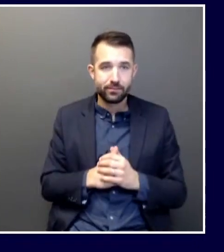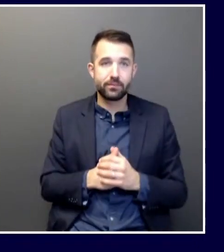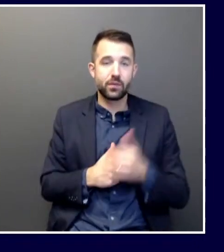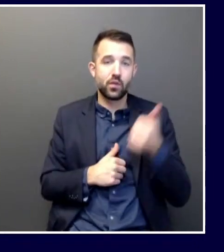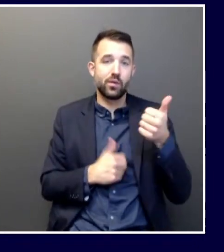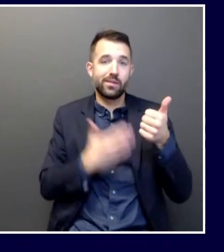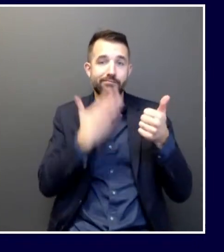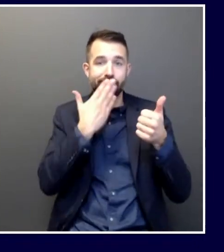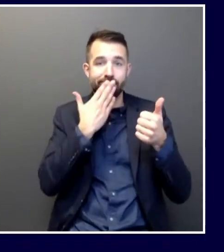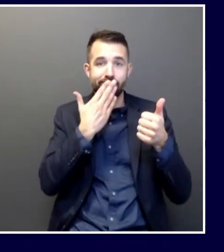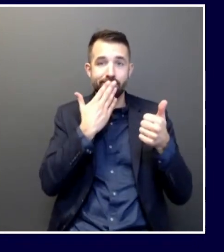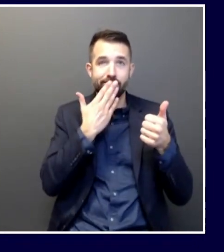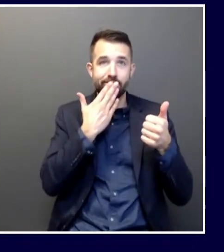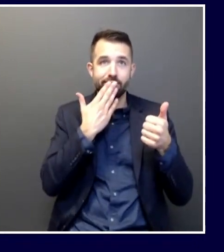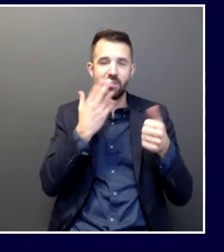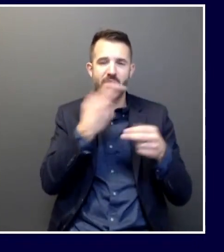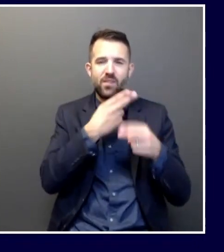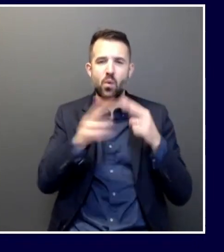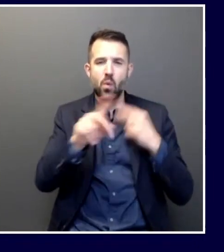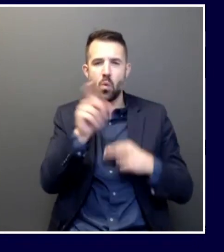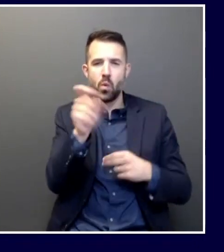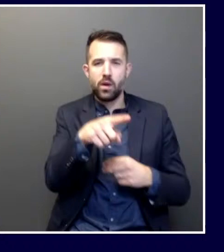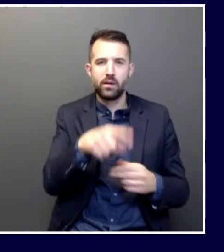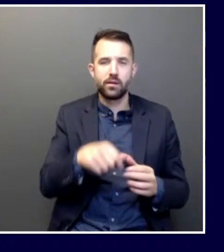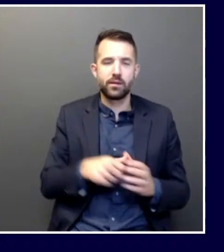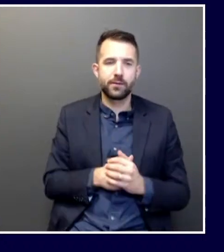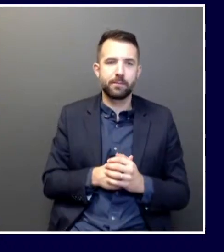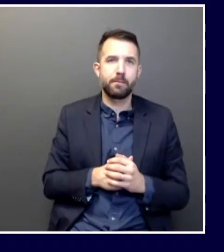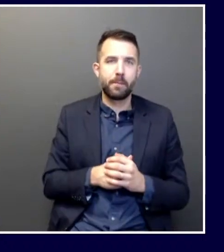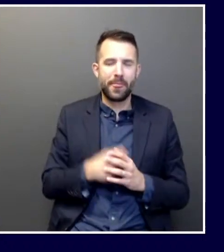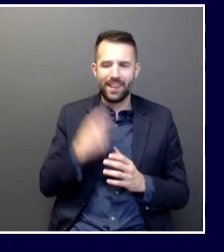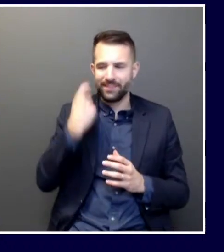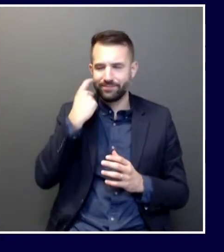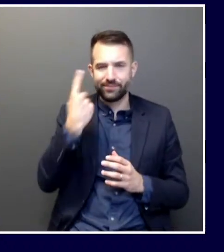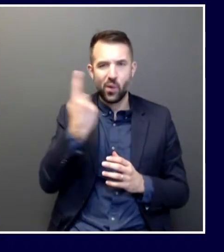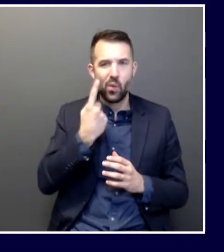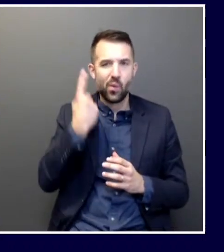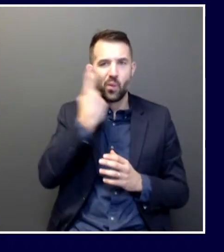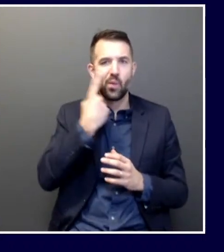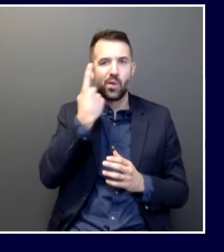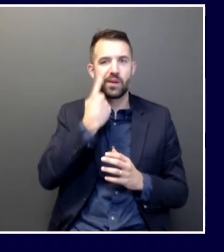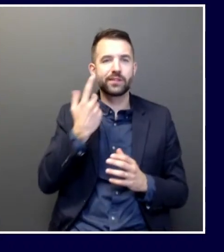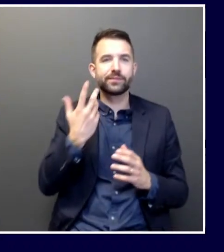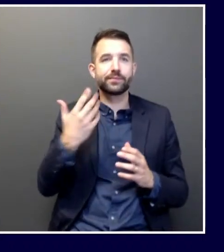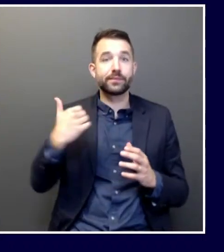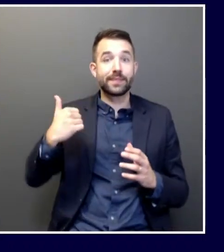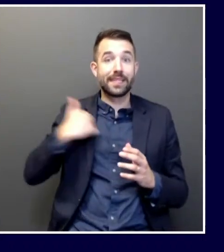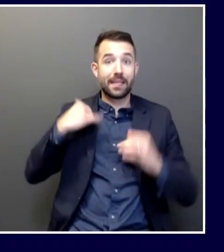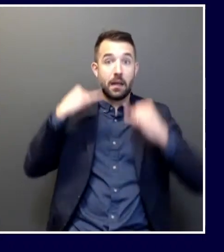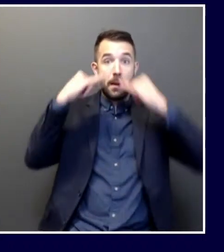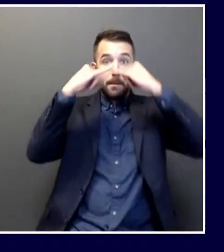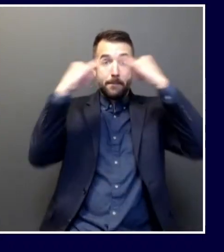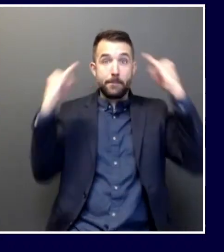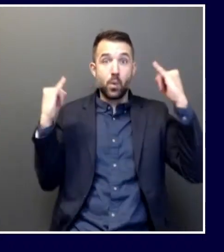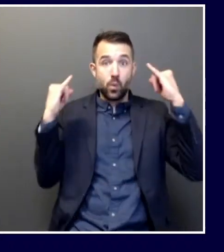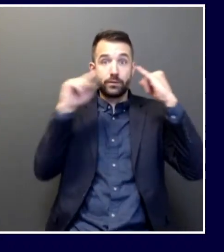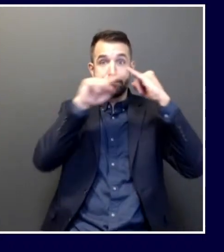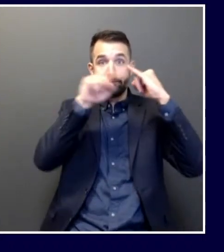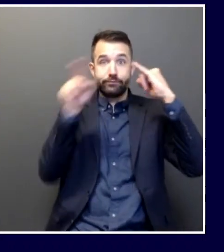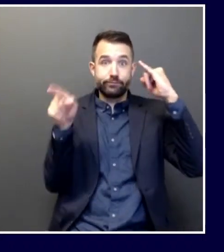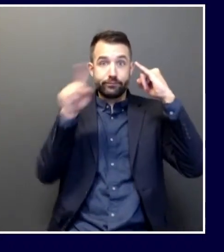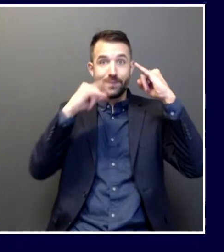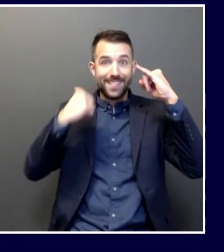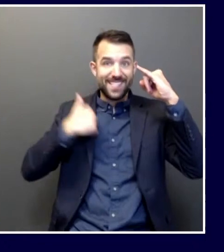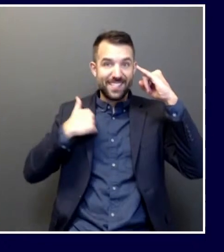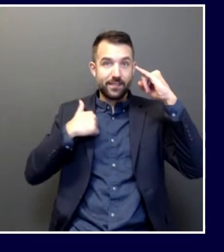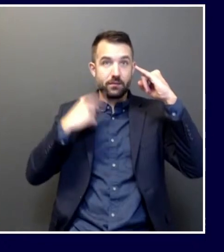follow-up. I'm wondering kind of in those border town areas in northern Maine, if there are still kind of